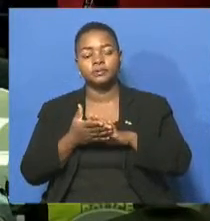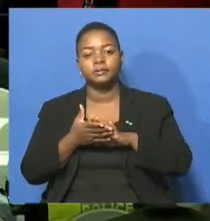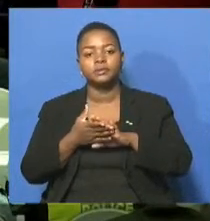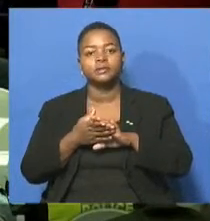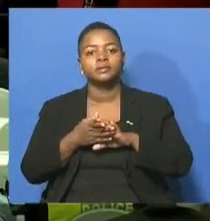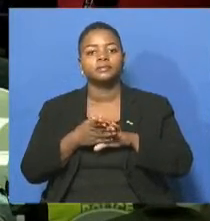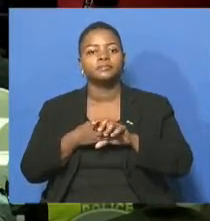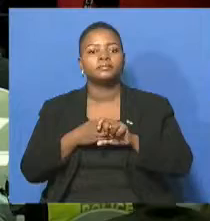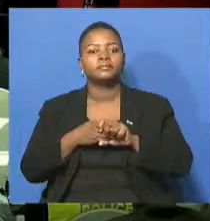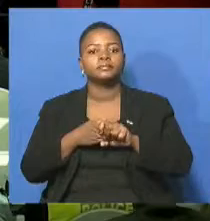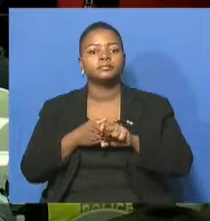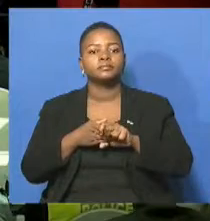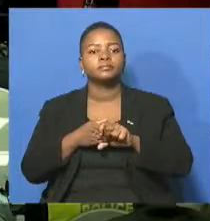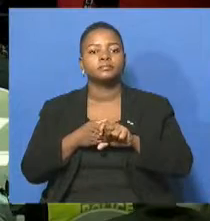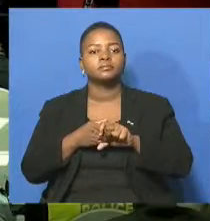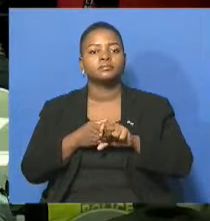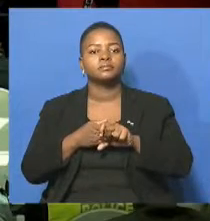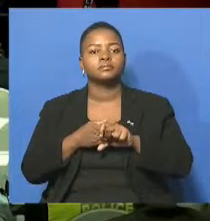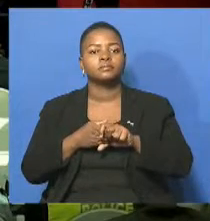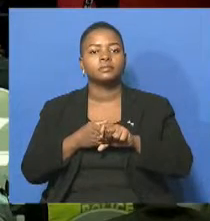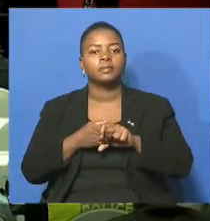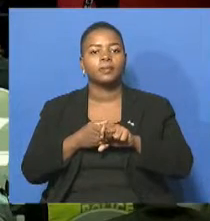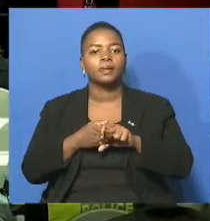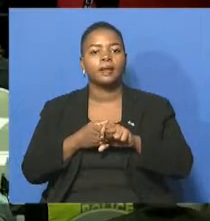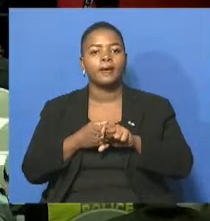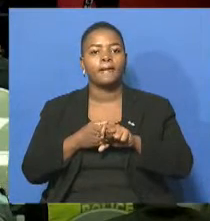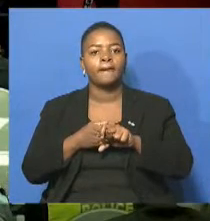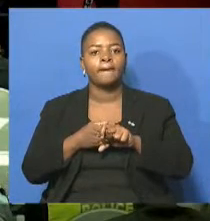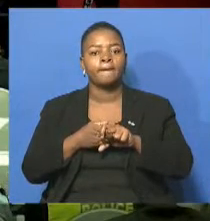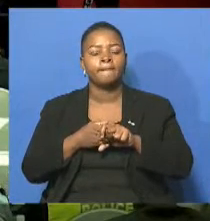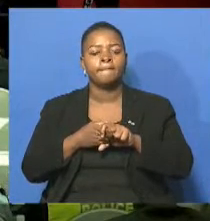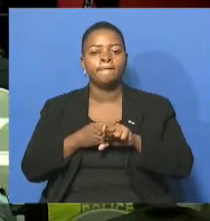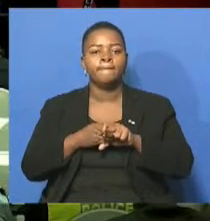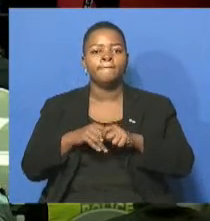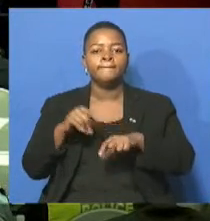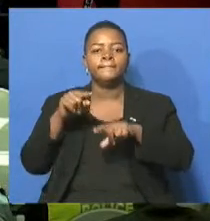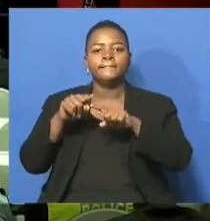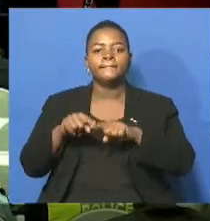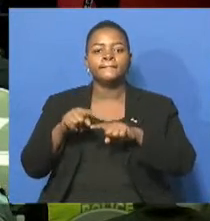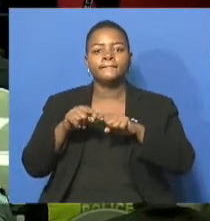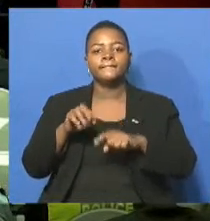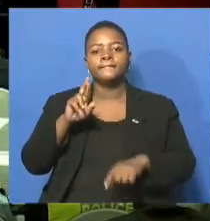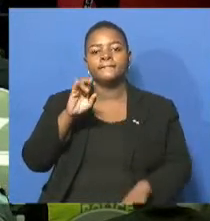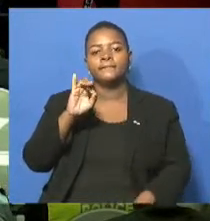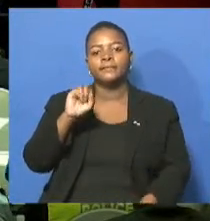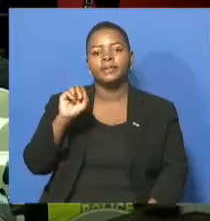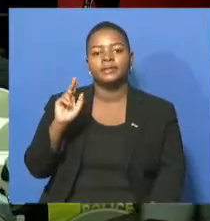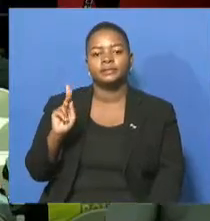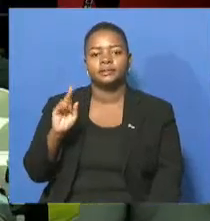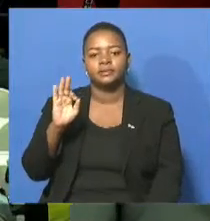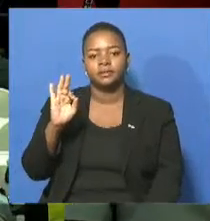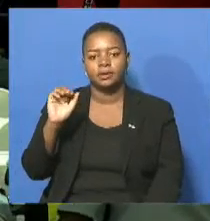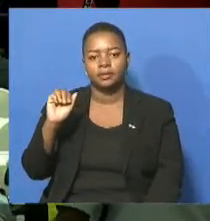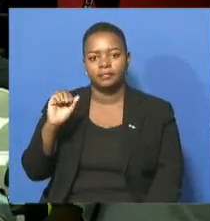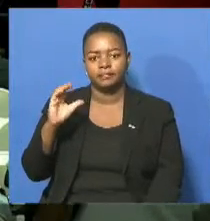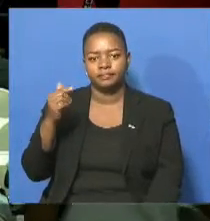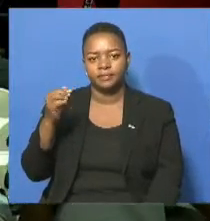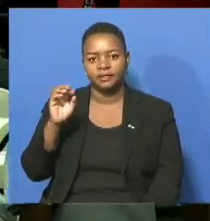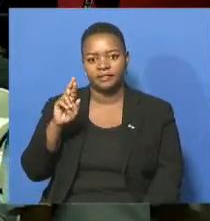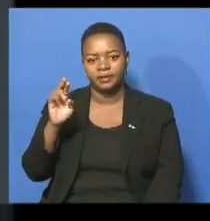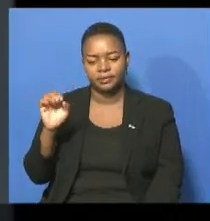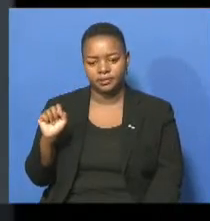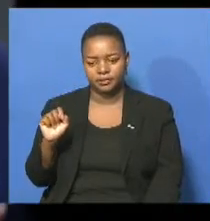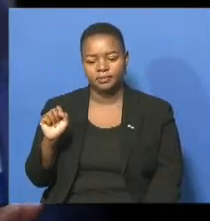to some of the points I've raised regarding risk factors. For me, at the end of the